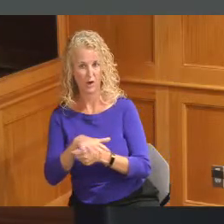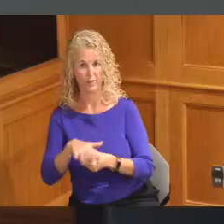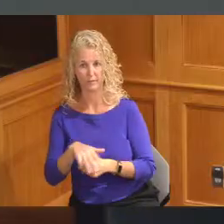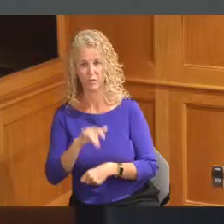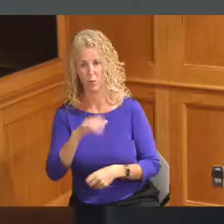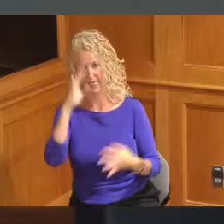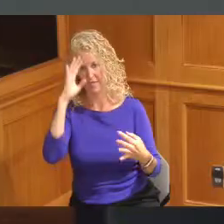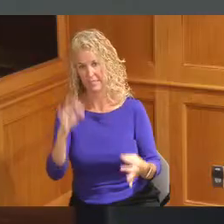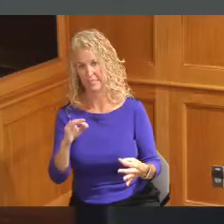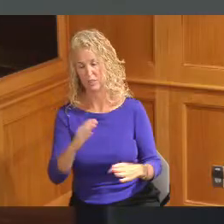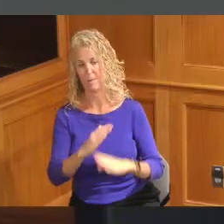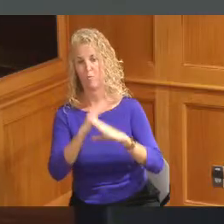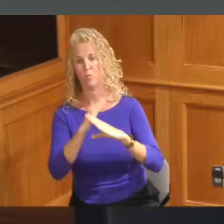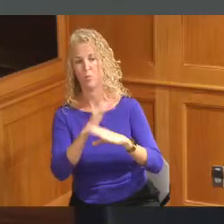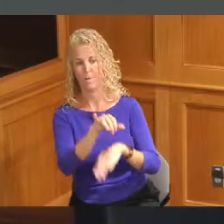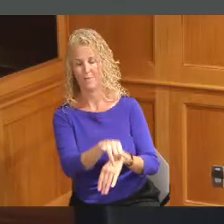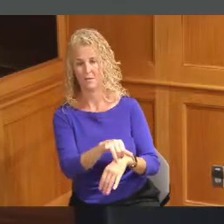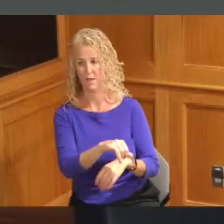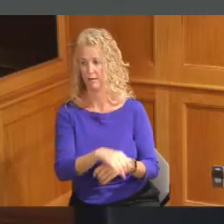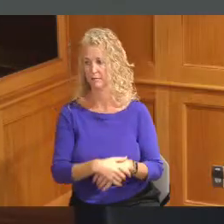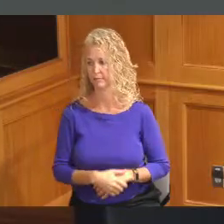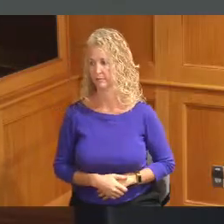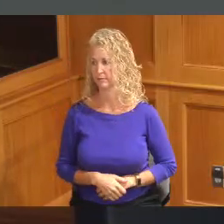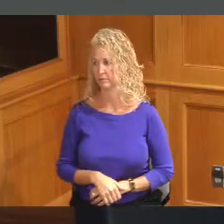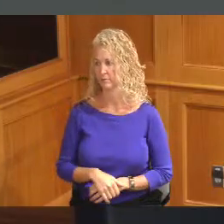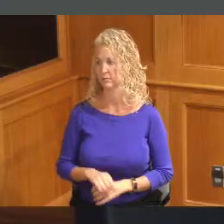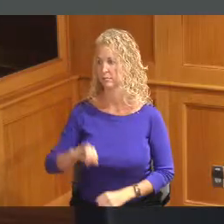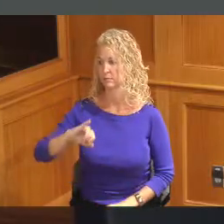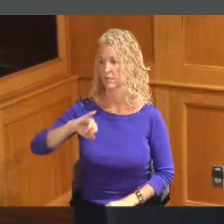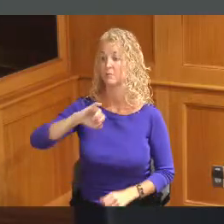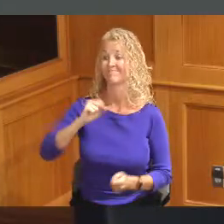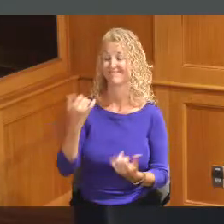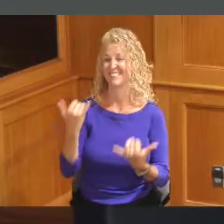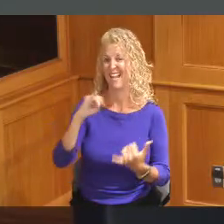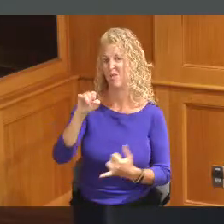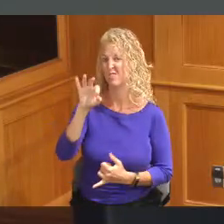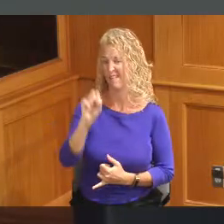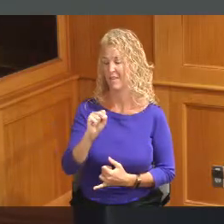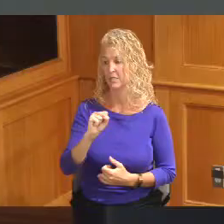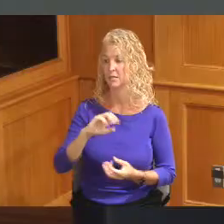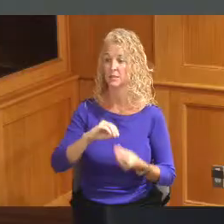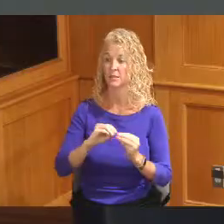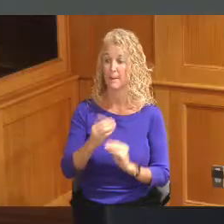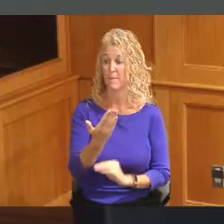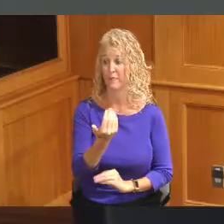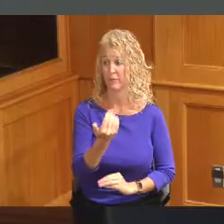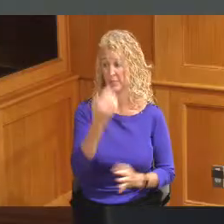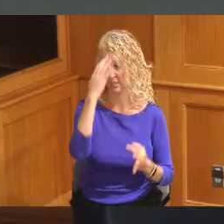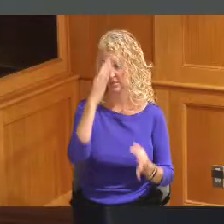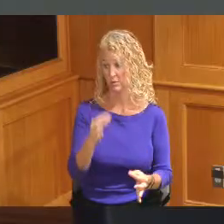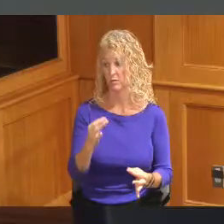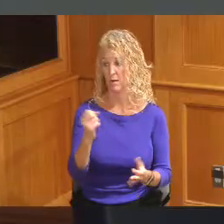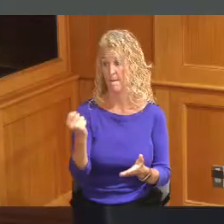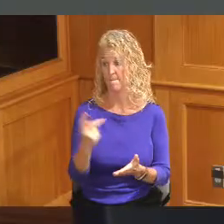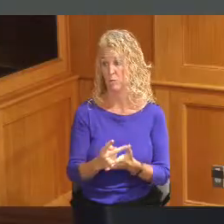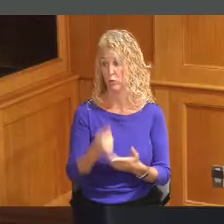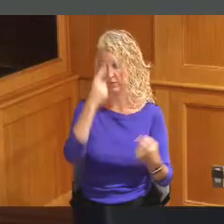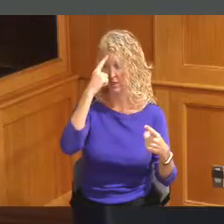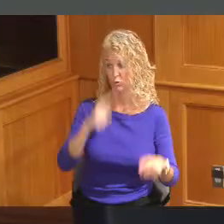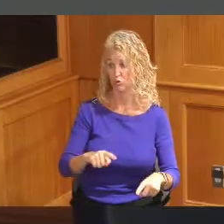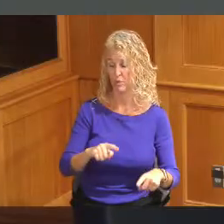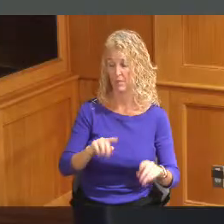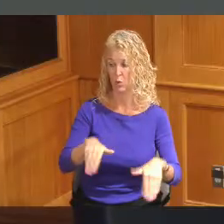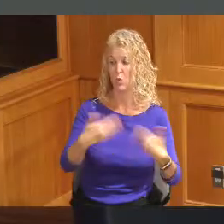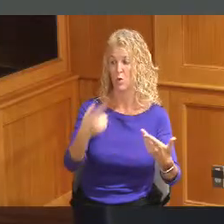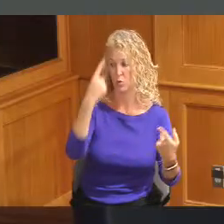this resolution prohibits that. Then we get into some JFS items. Item 15 is a resolution authorizing an